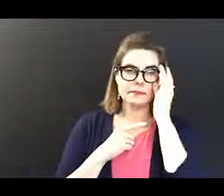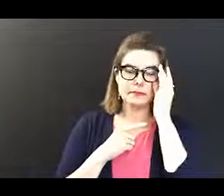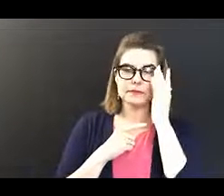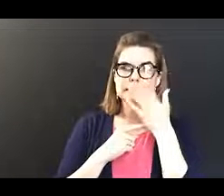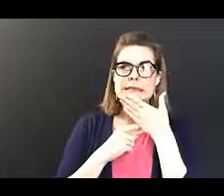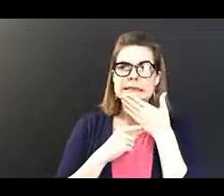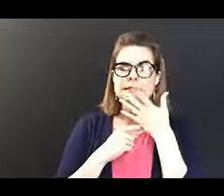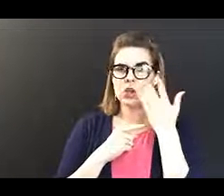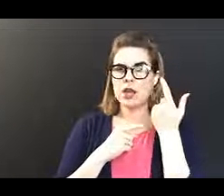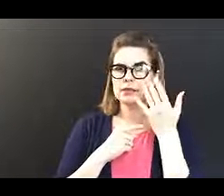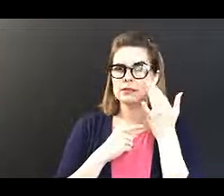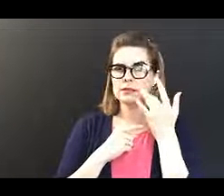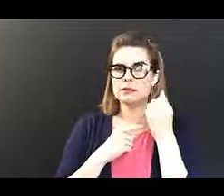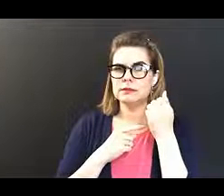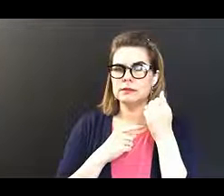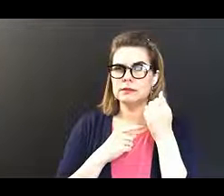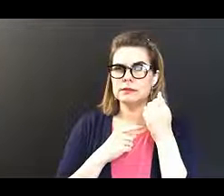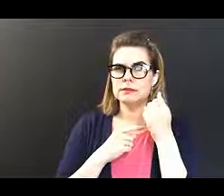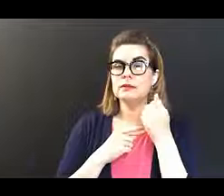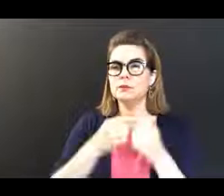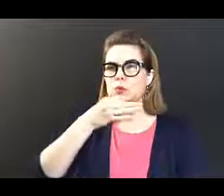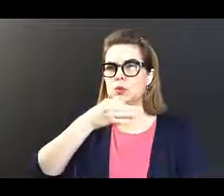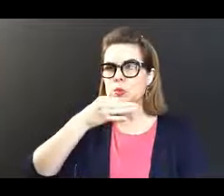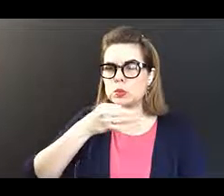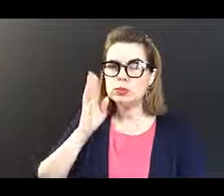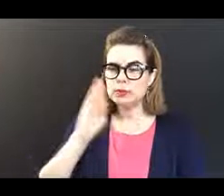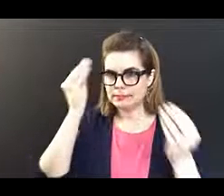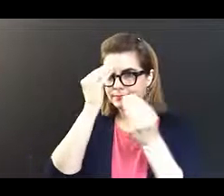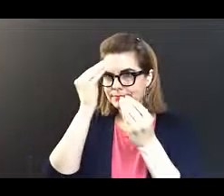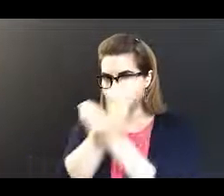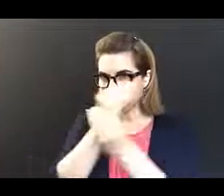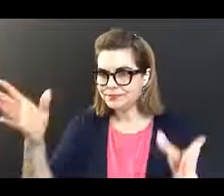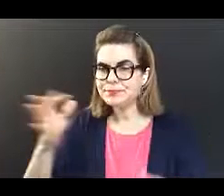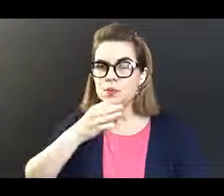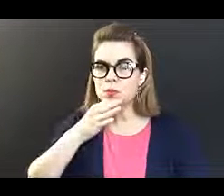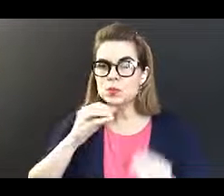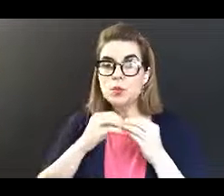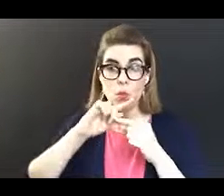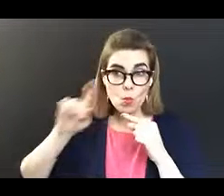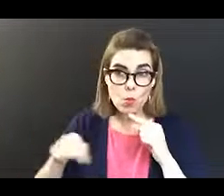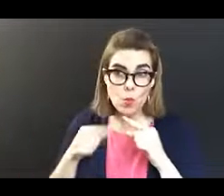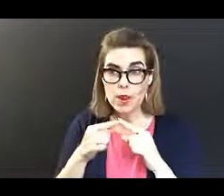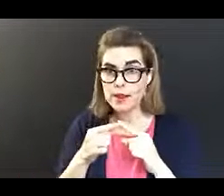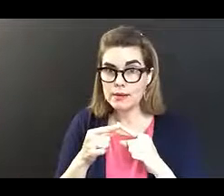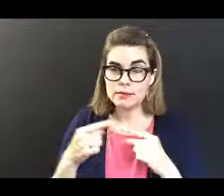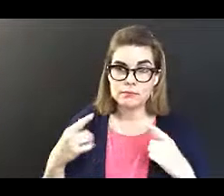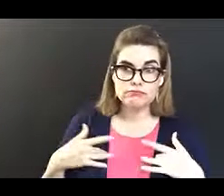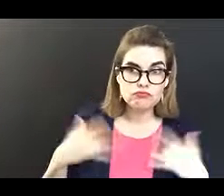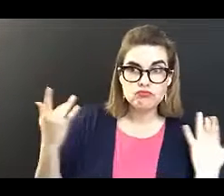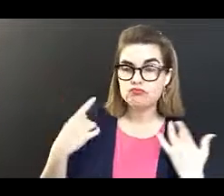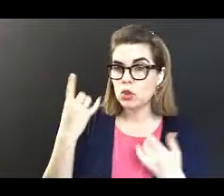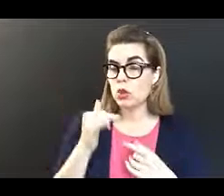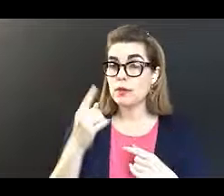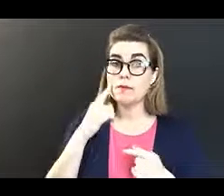head, but it is upcoming, and we'll be sending more information out very soon about the event. It's for